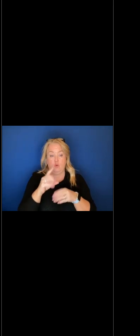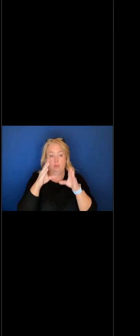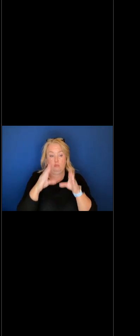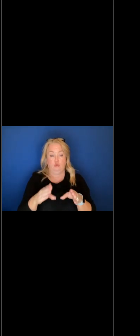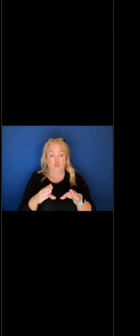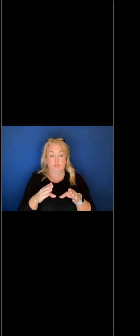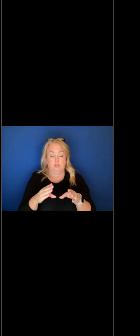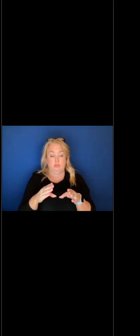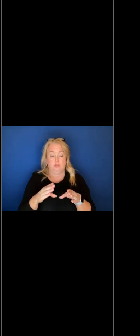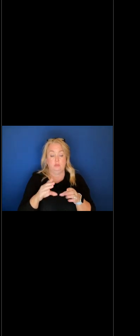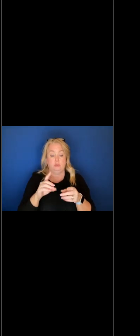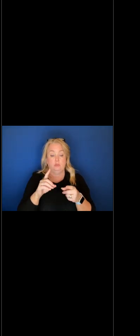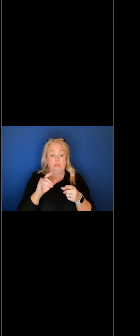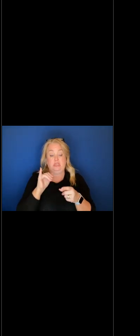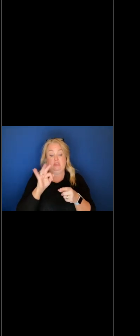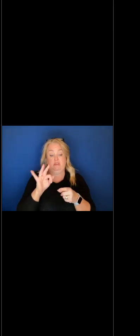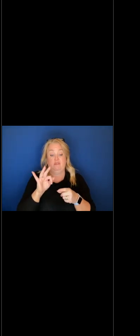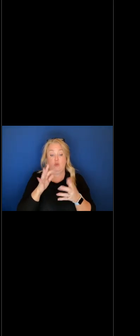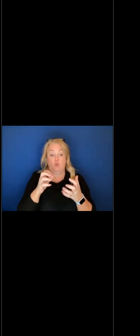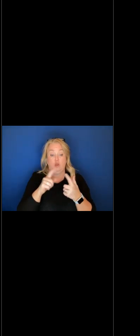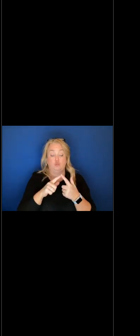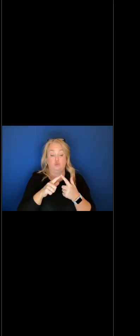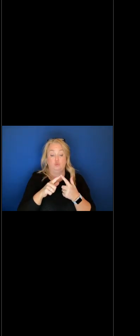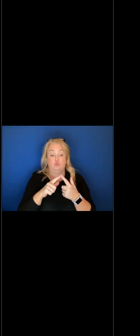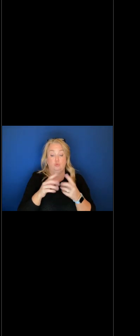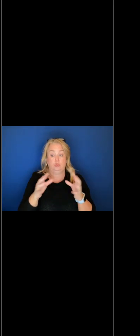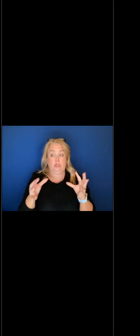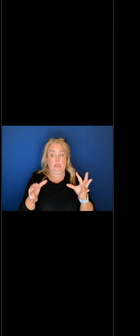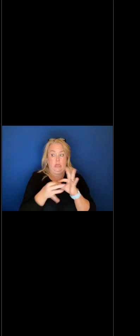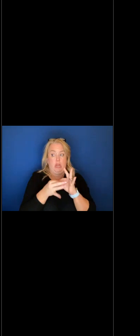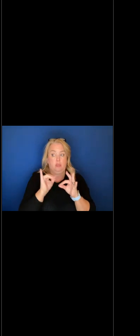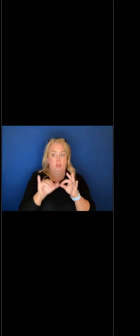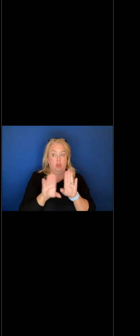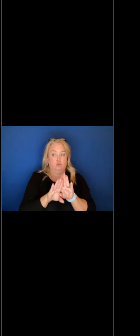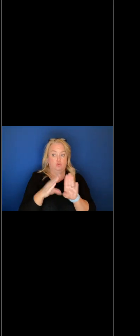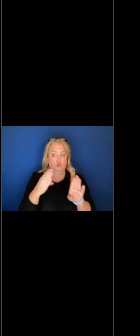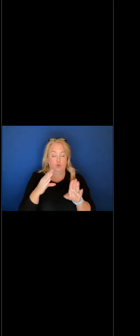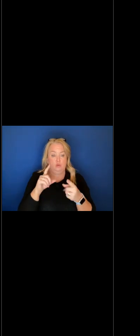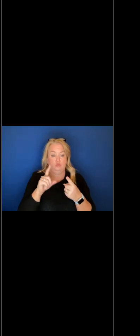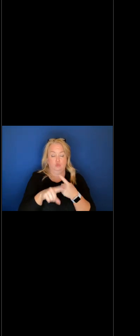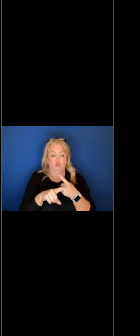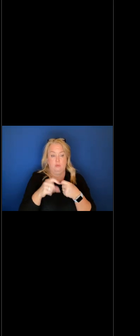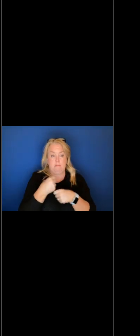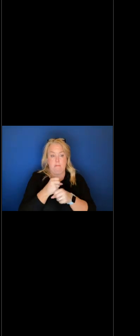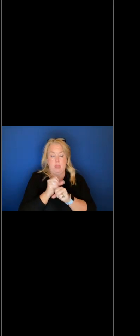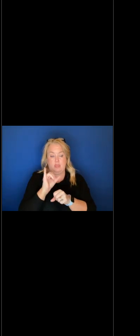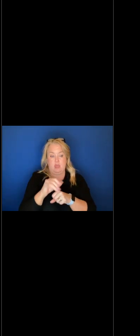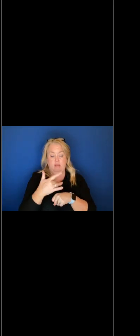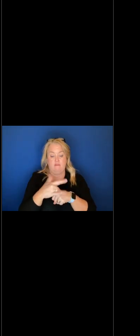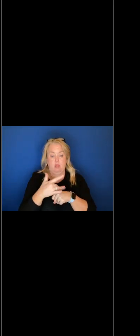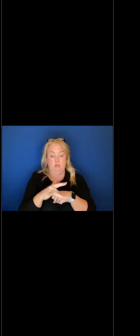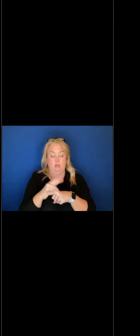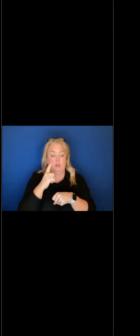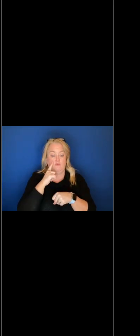on to, if they would like to connect that, that doorway to and make that available for